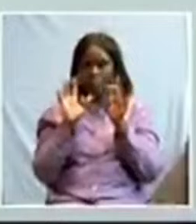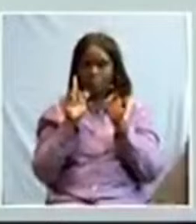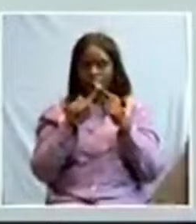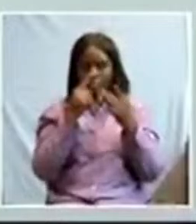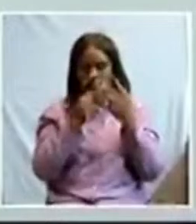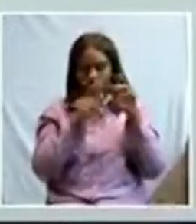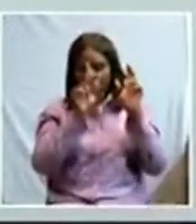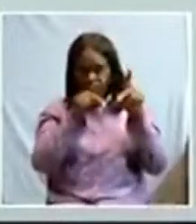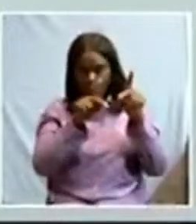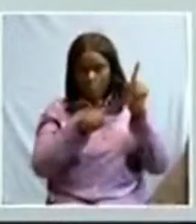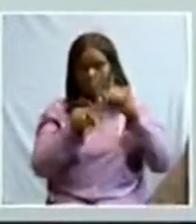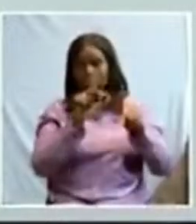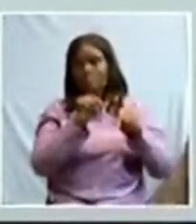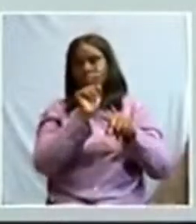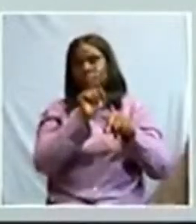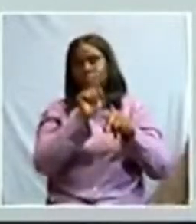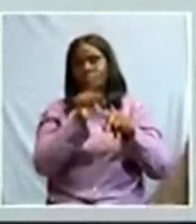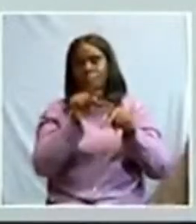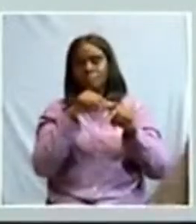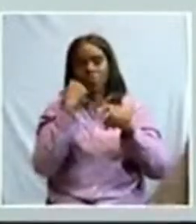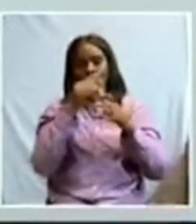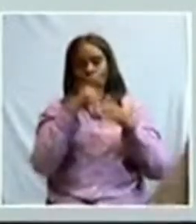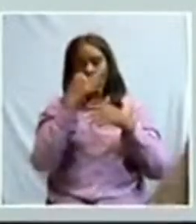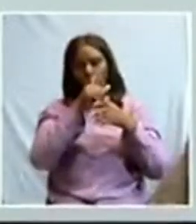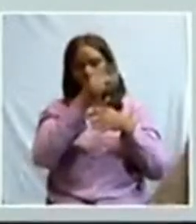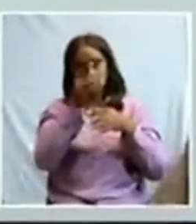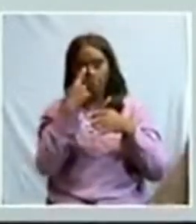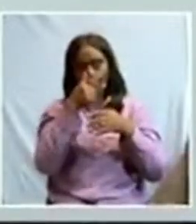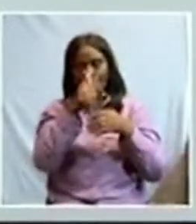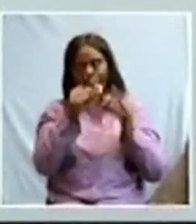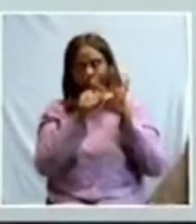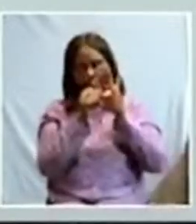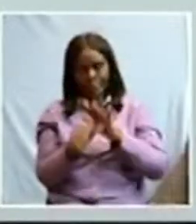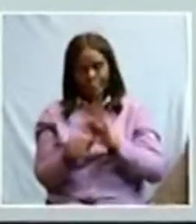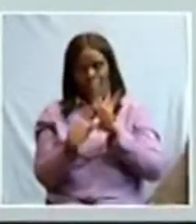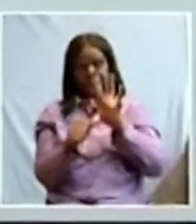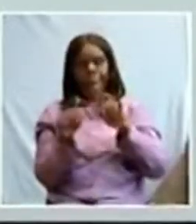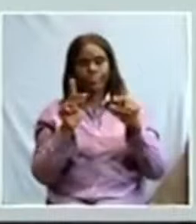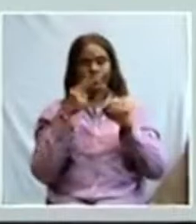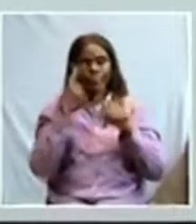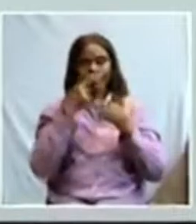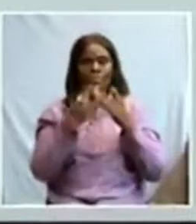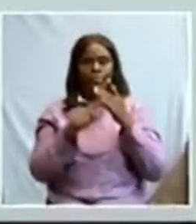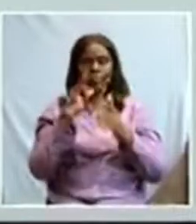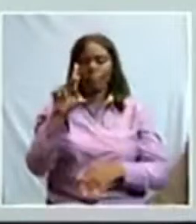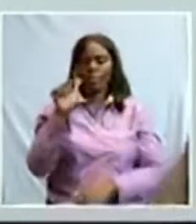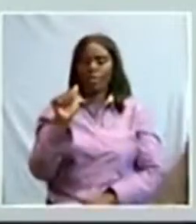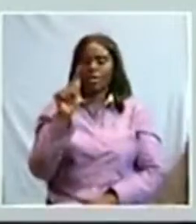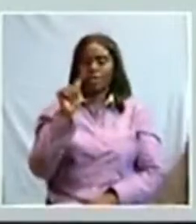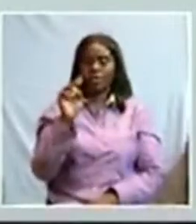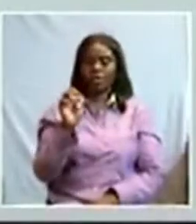the ordinary people out there who have been deprived, people of Katetaula,